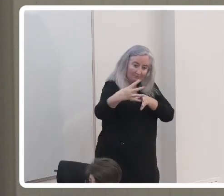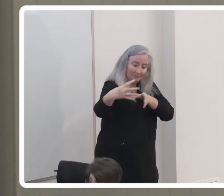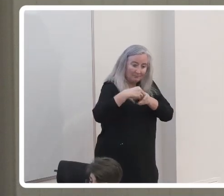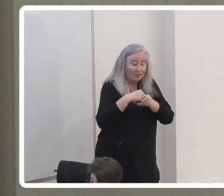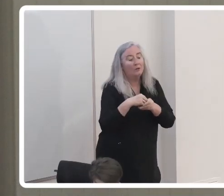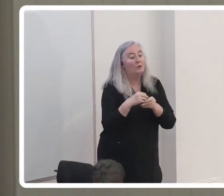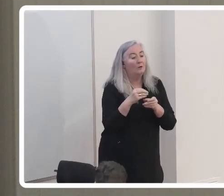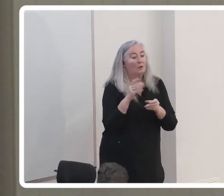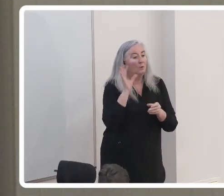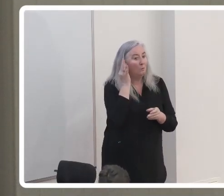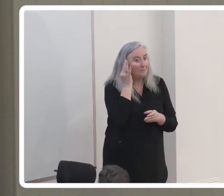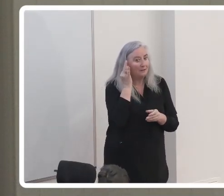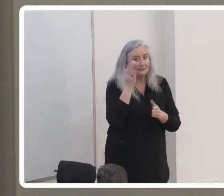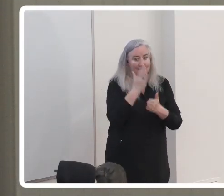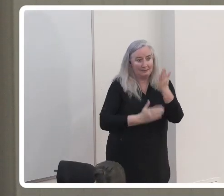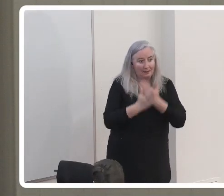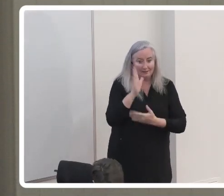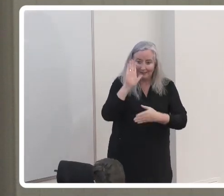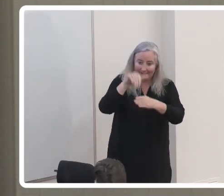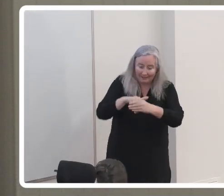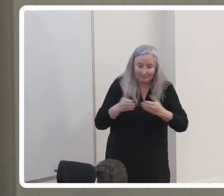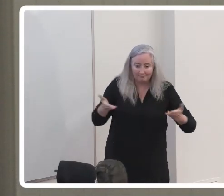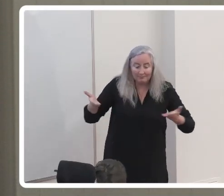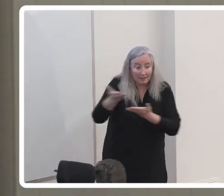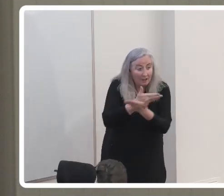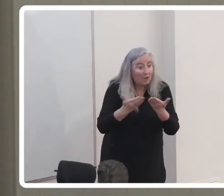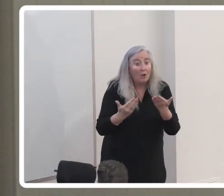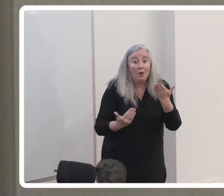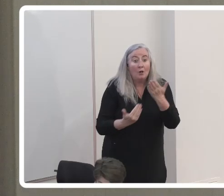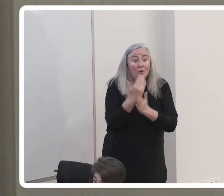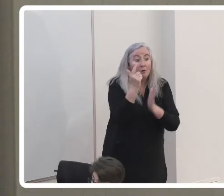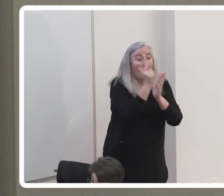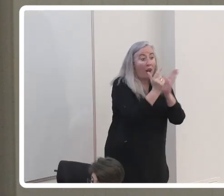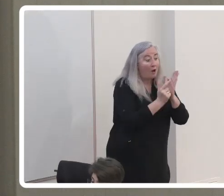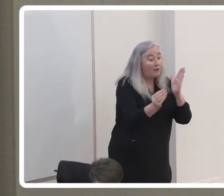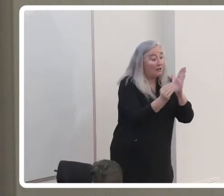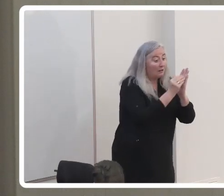I quote, when designing new laws and strategies to ensure that